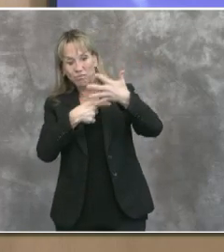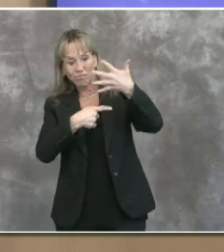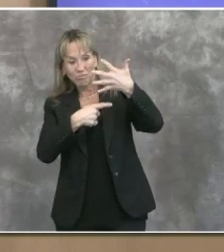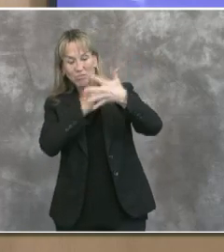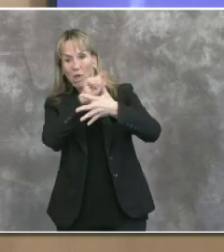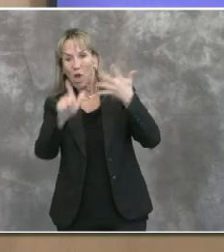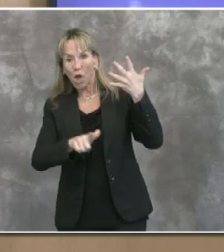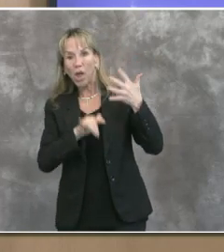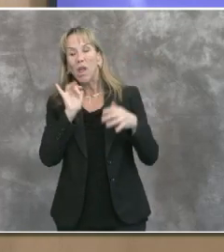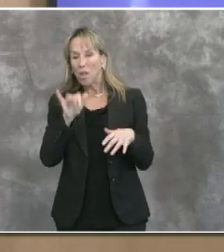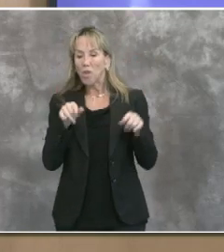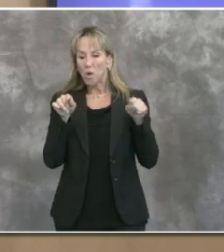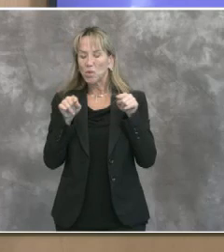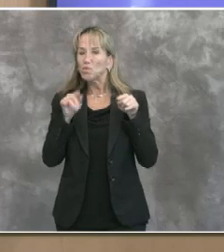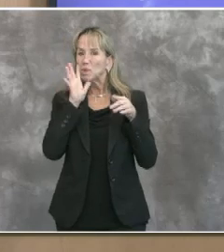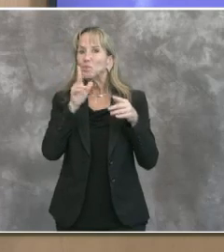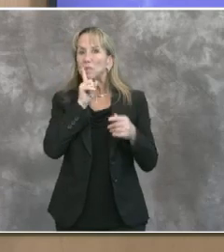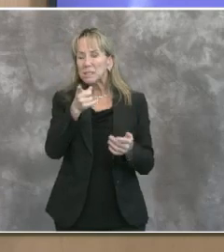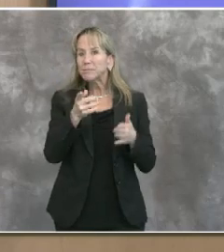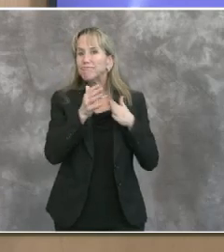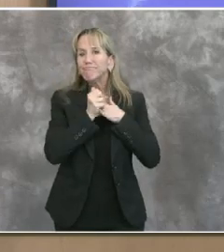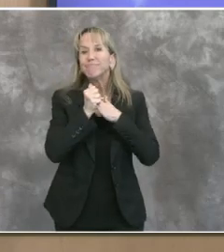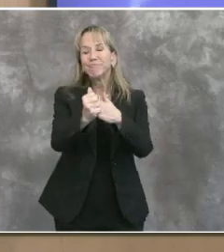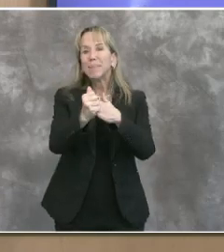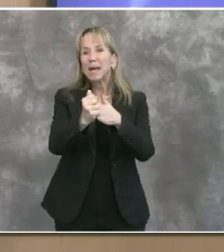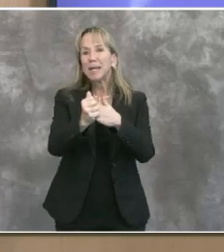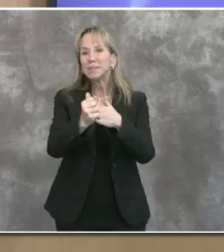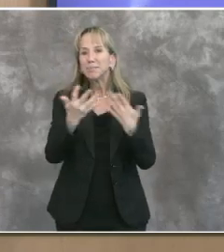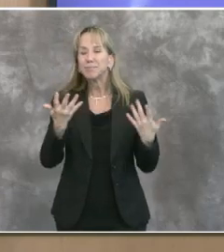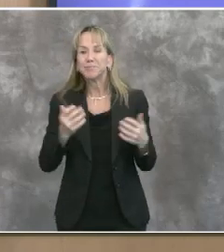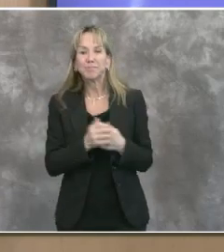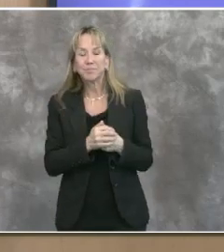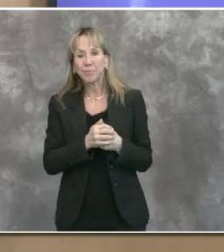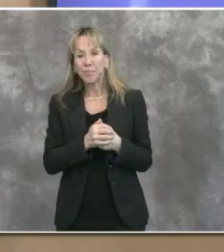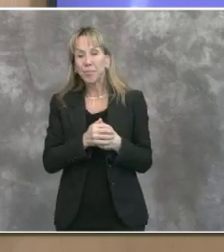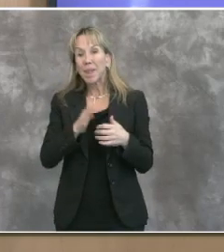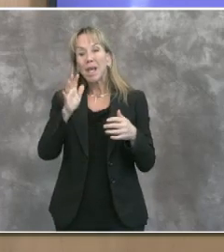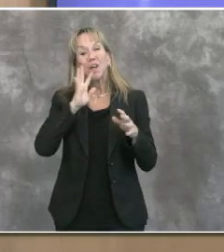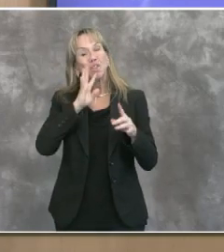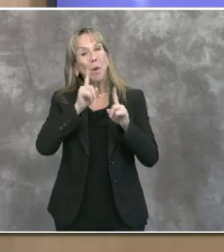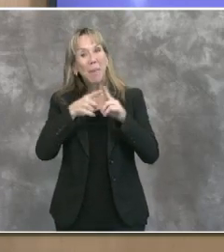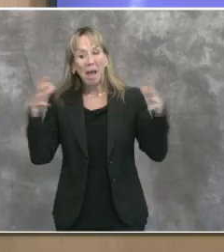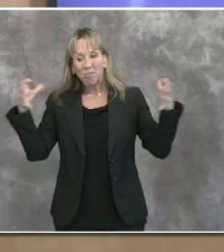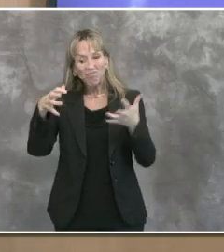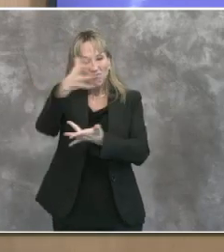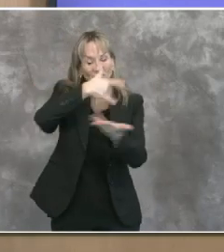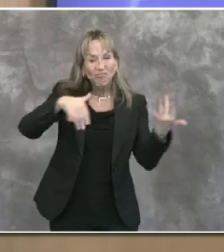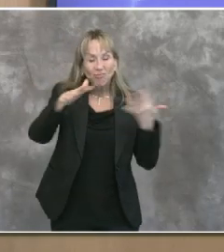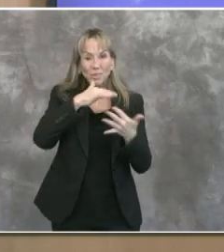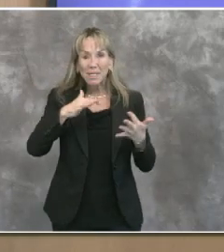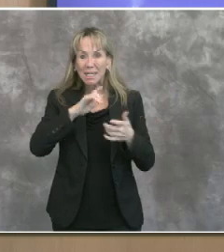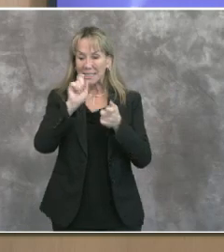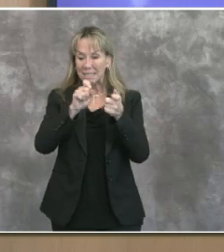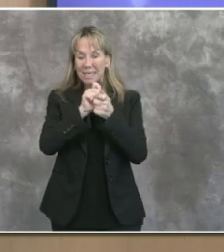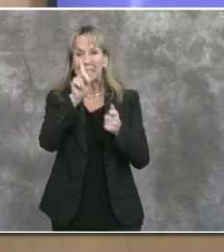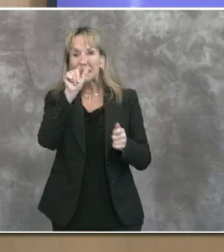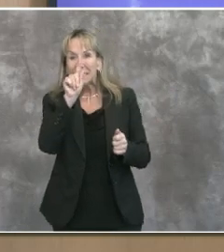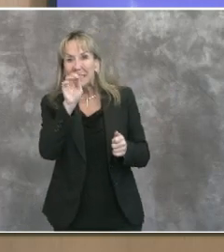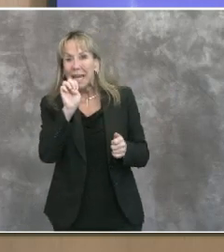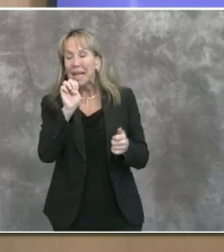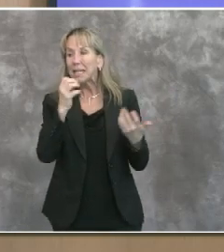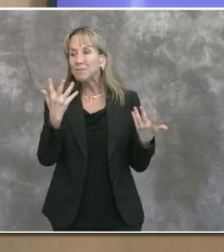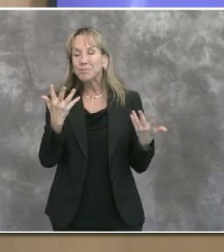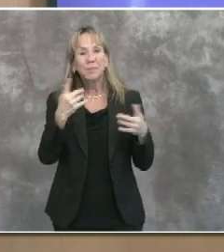things that really guide our ability to begin to come out of this. As it relates to mass gatherings, we really don't have a firm date or estimation. The